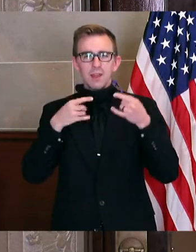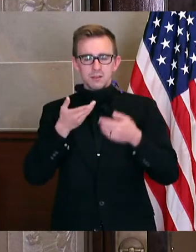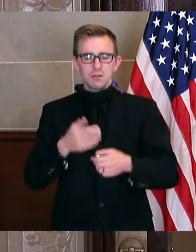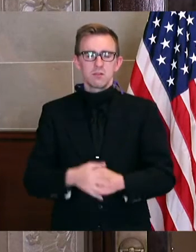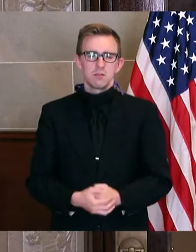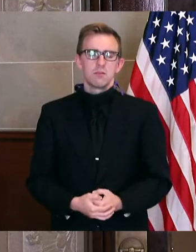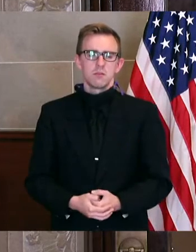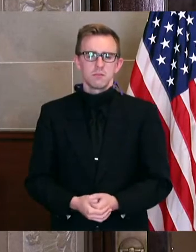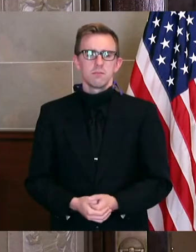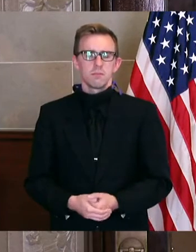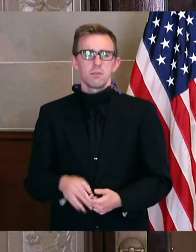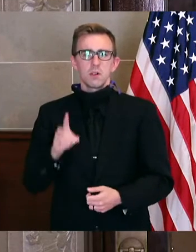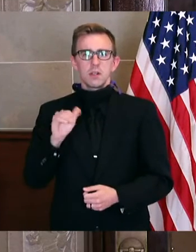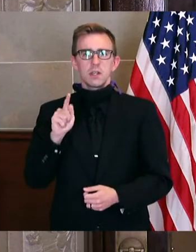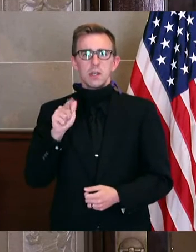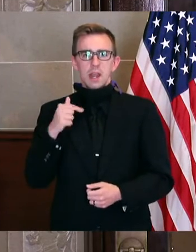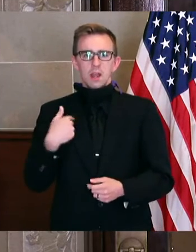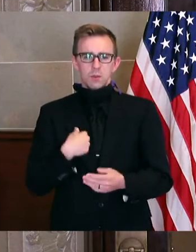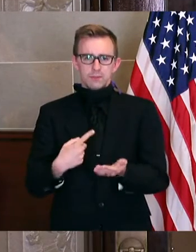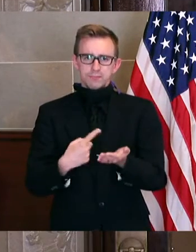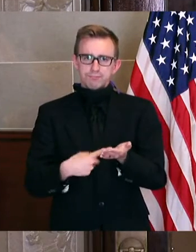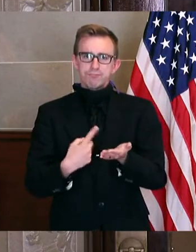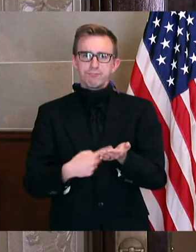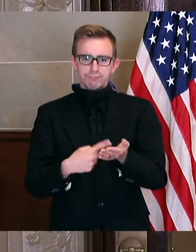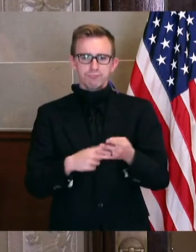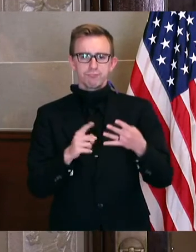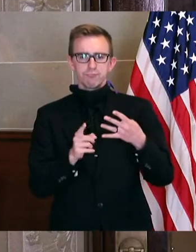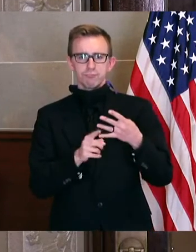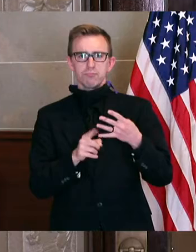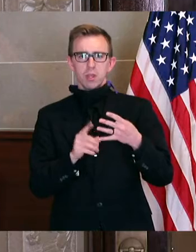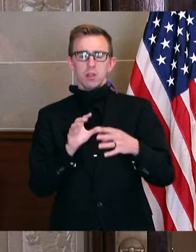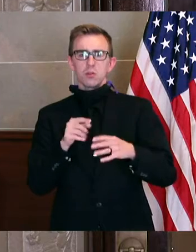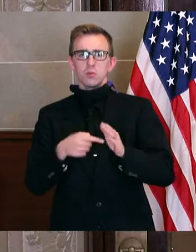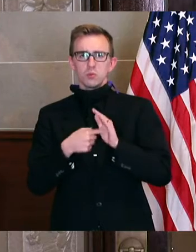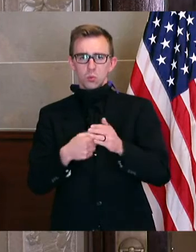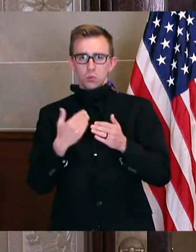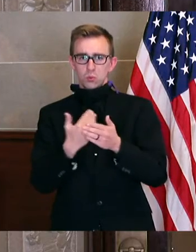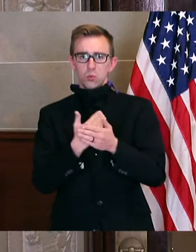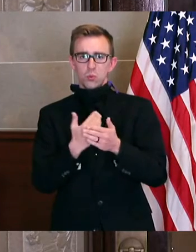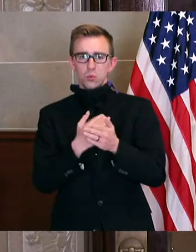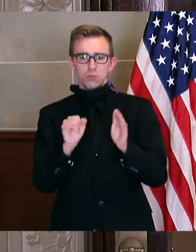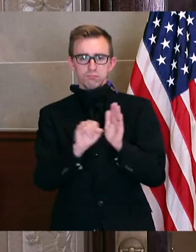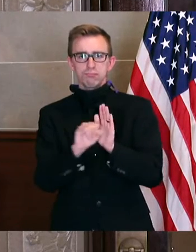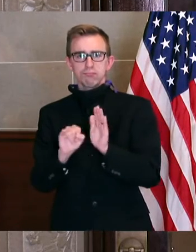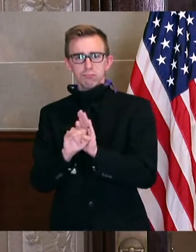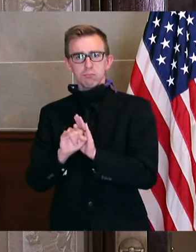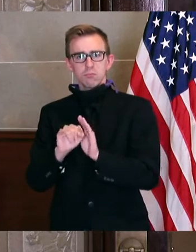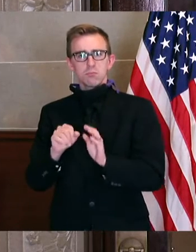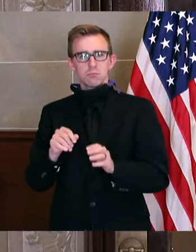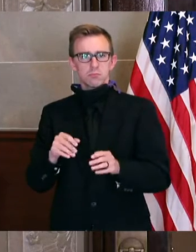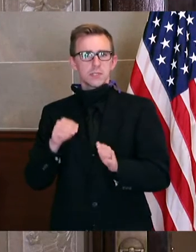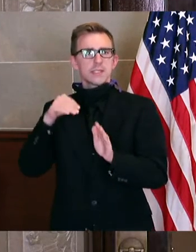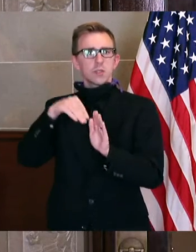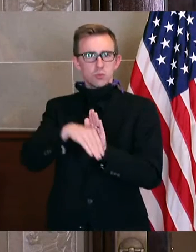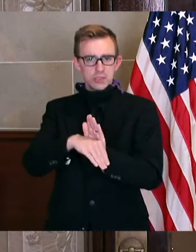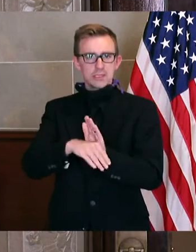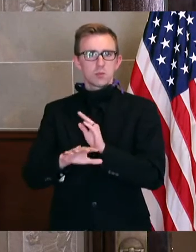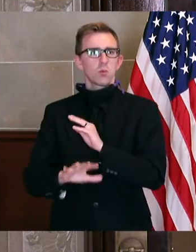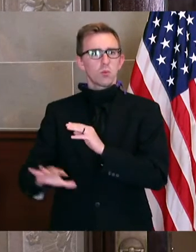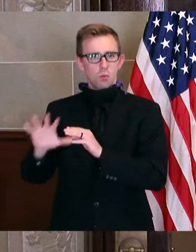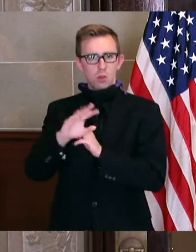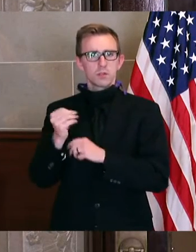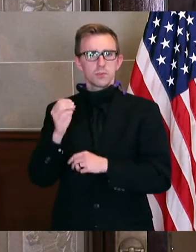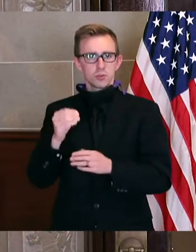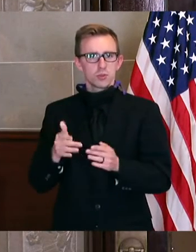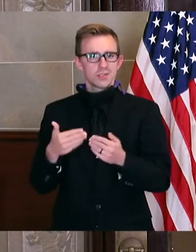talked about the data and our data shows that the number of new positive cases have decreased steadily for Missouri